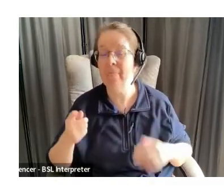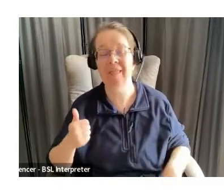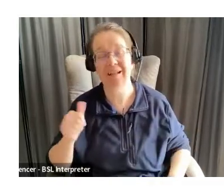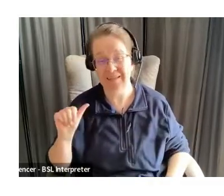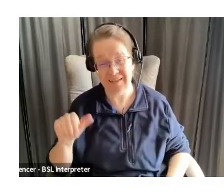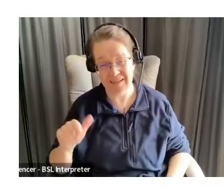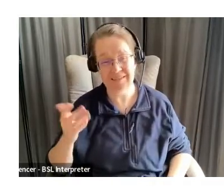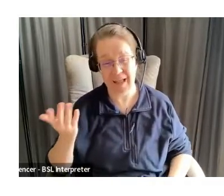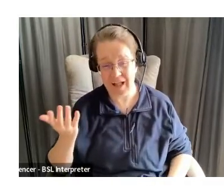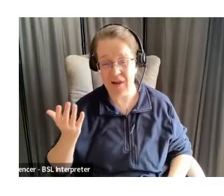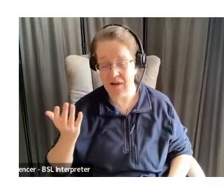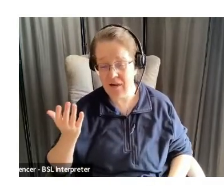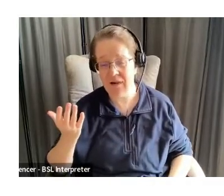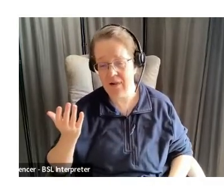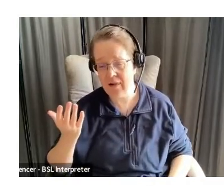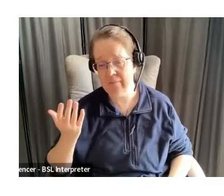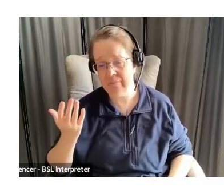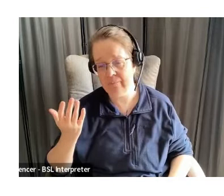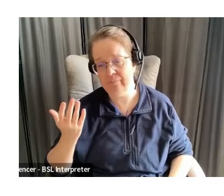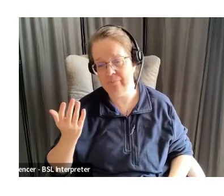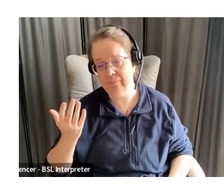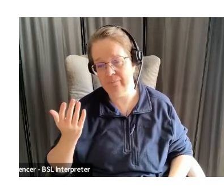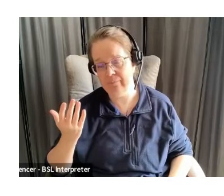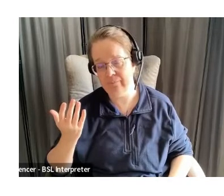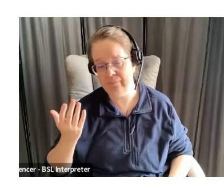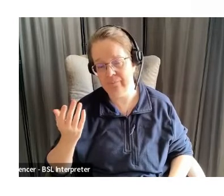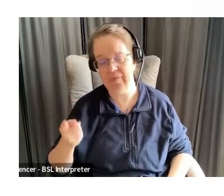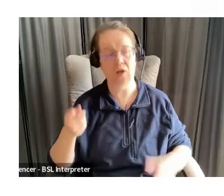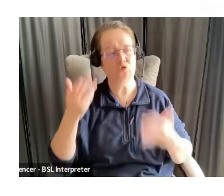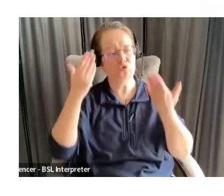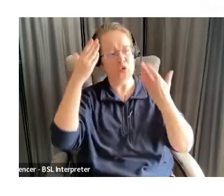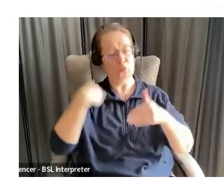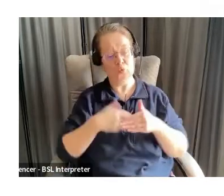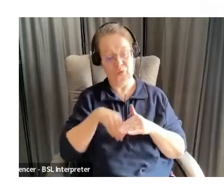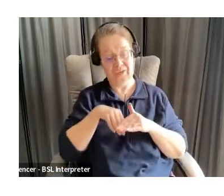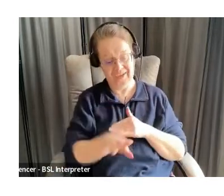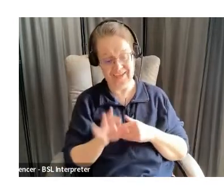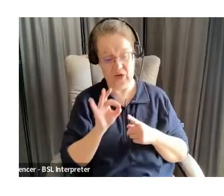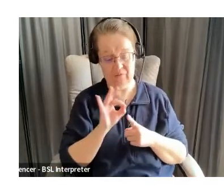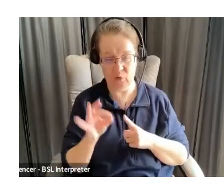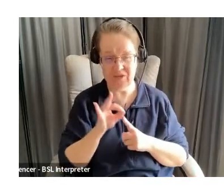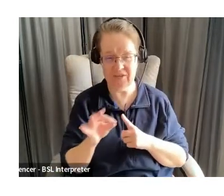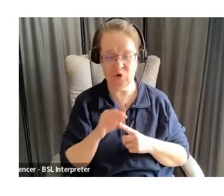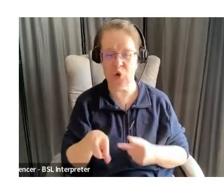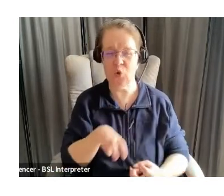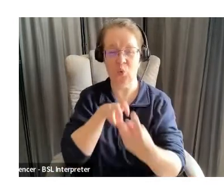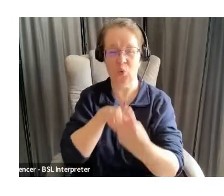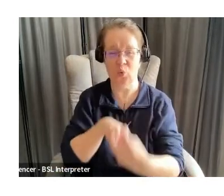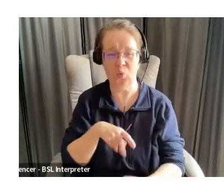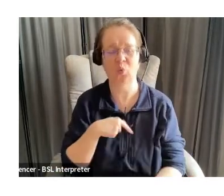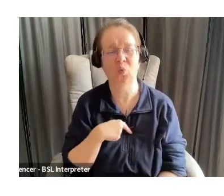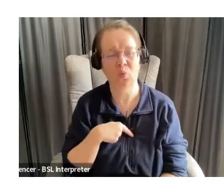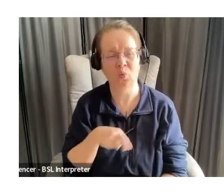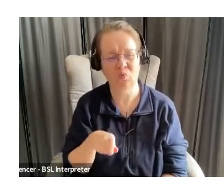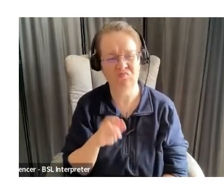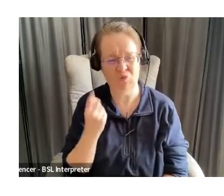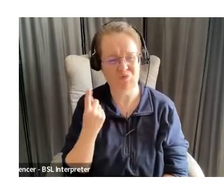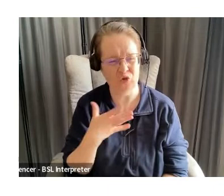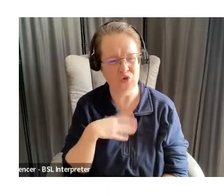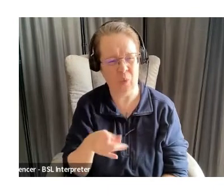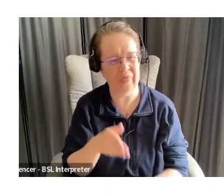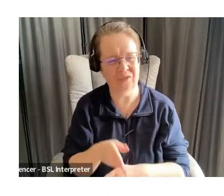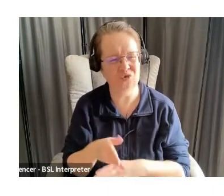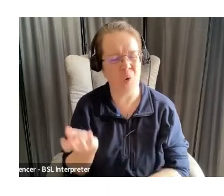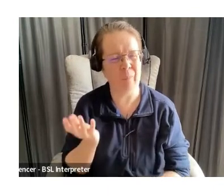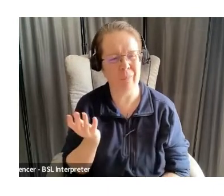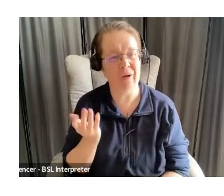Exactly. And sometimes you won't know till you're actually in the interview whether you actually want the interview yourself. Remember,